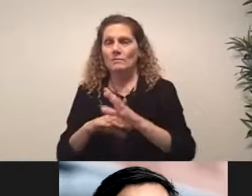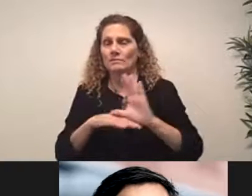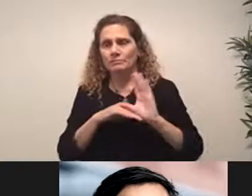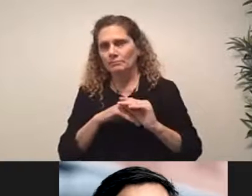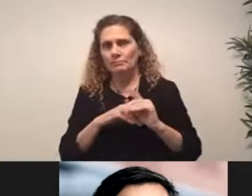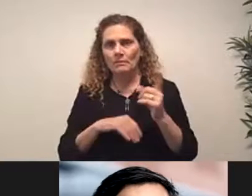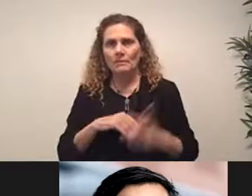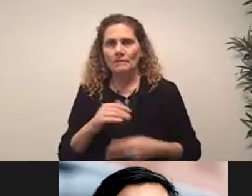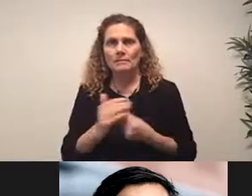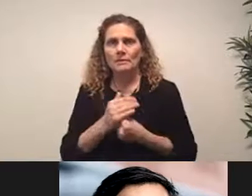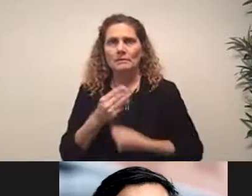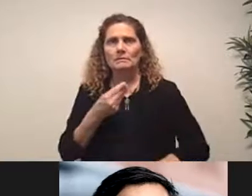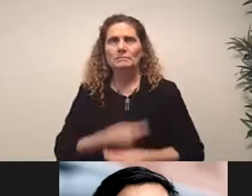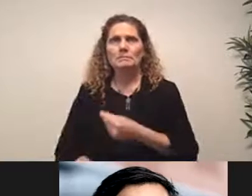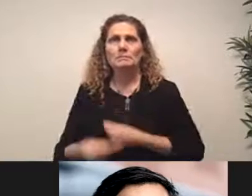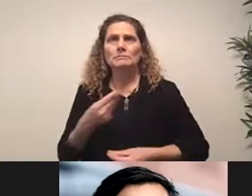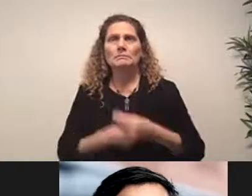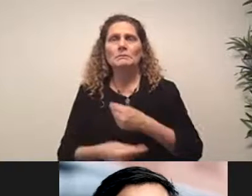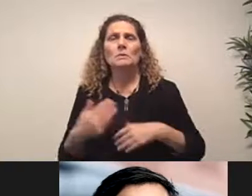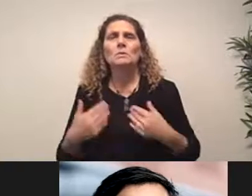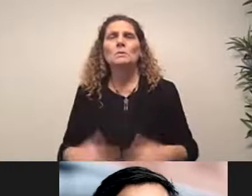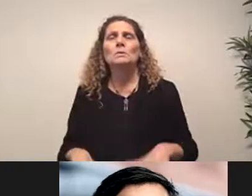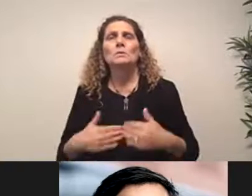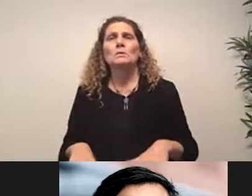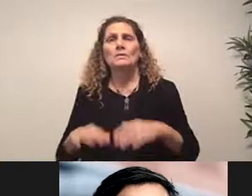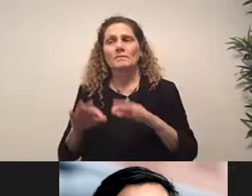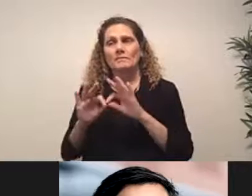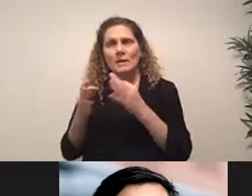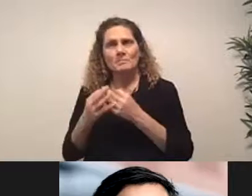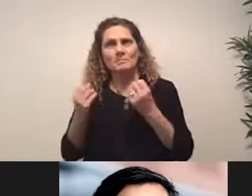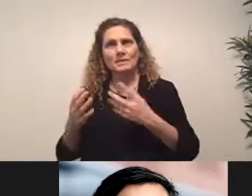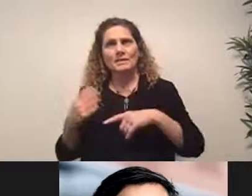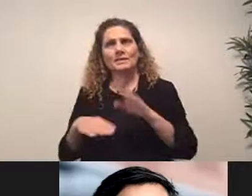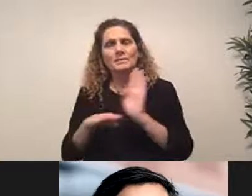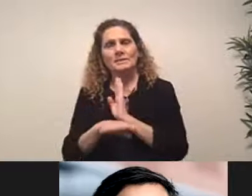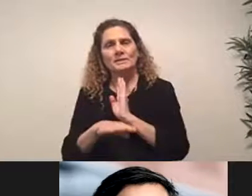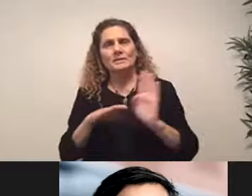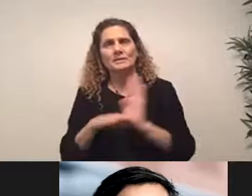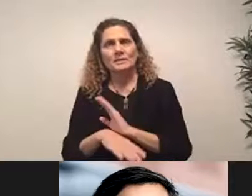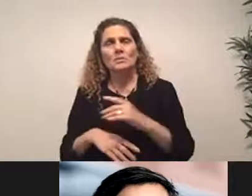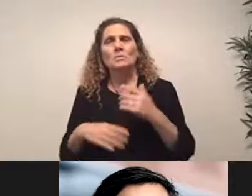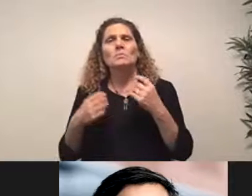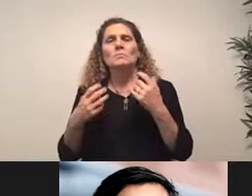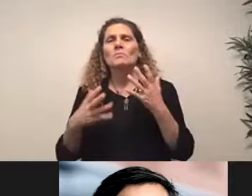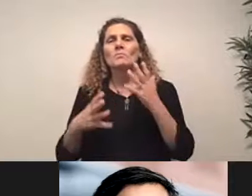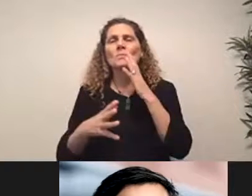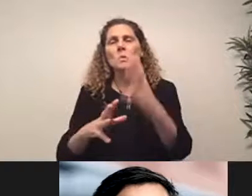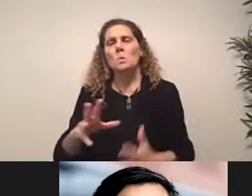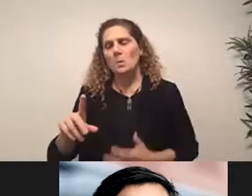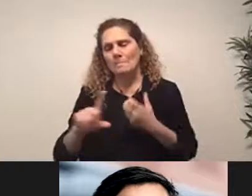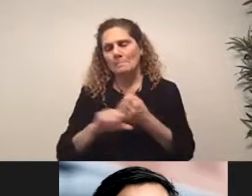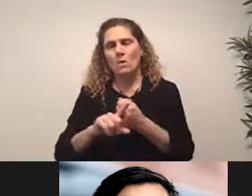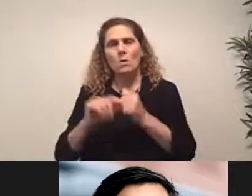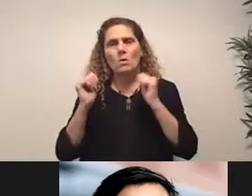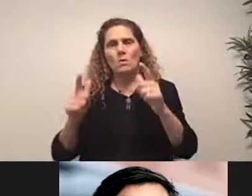businesses, especially in our Latino community. We have seen and continue to see that the need far outweighs